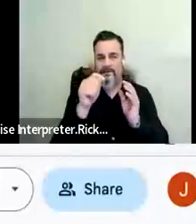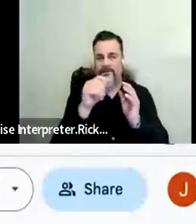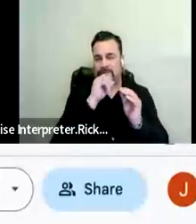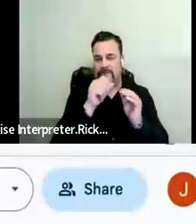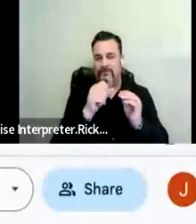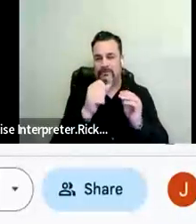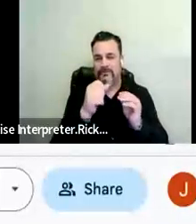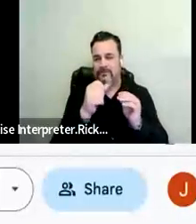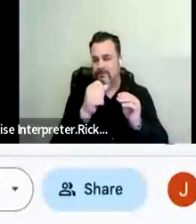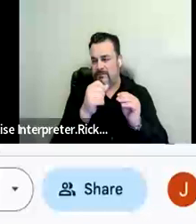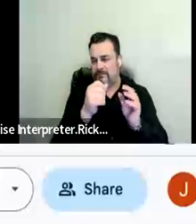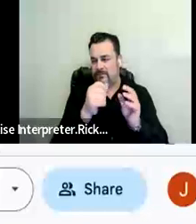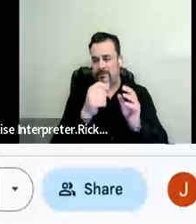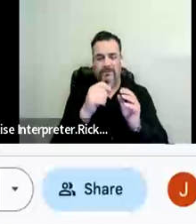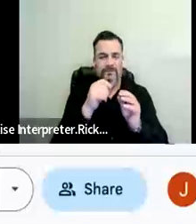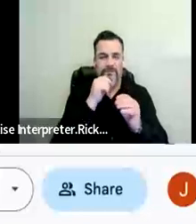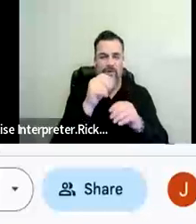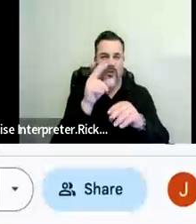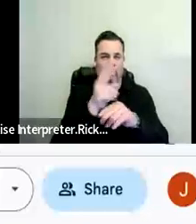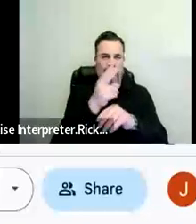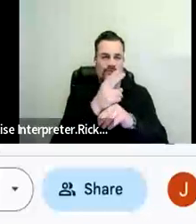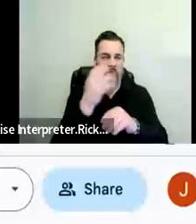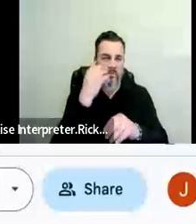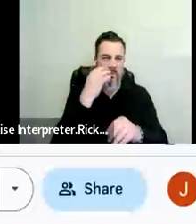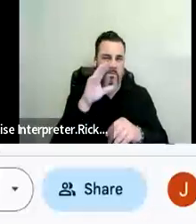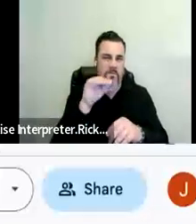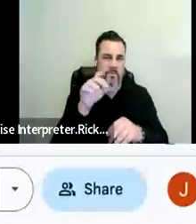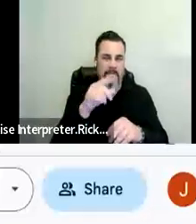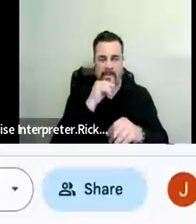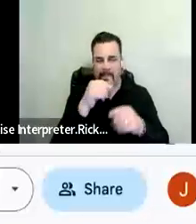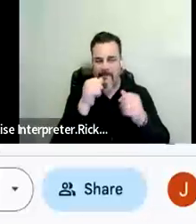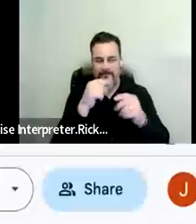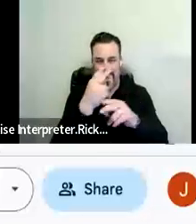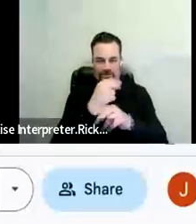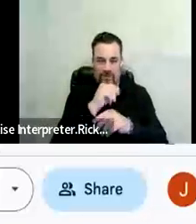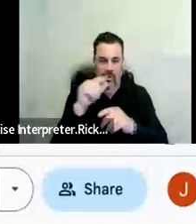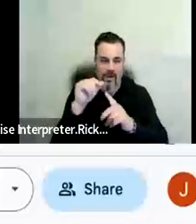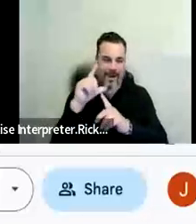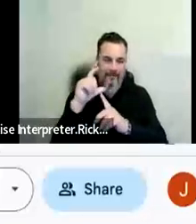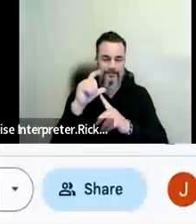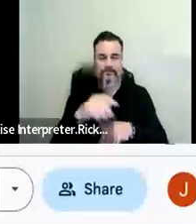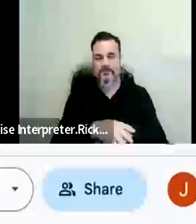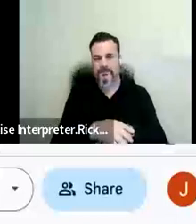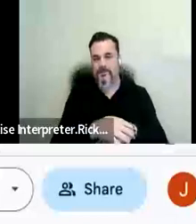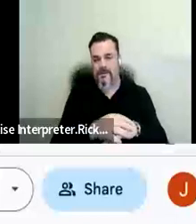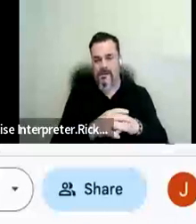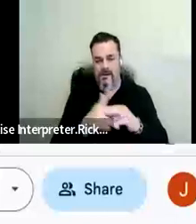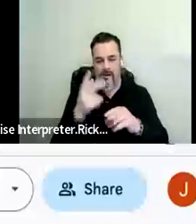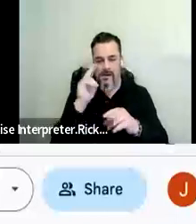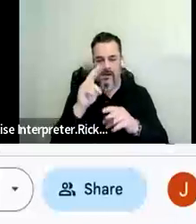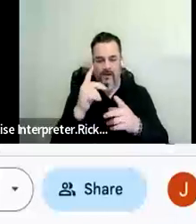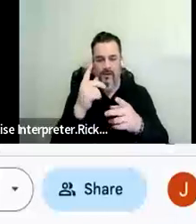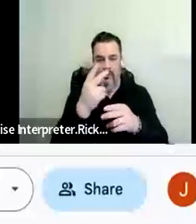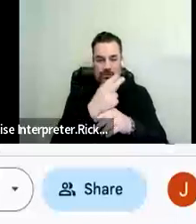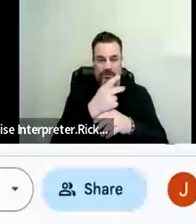is don't use bold, try not to use all caps. So, you know, look at this, when possible, use